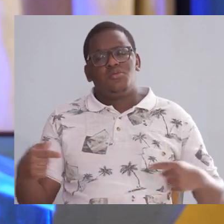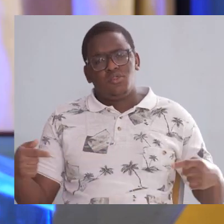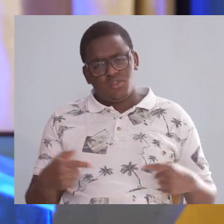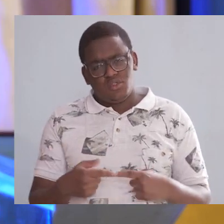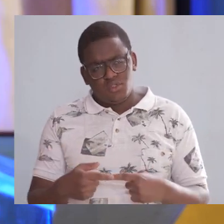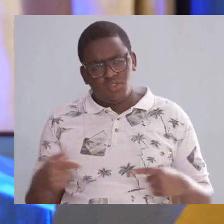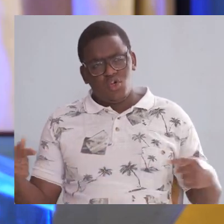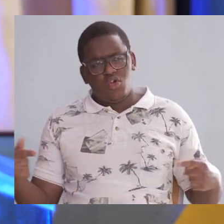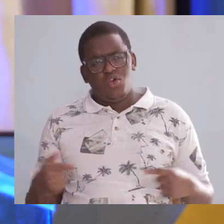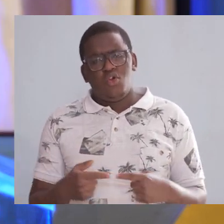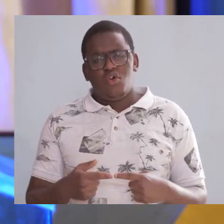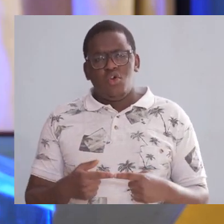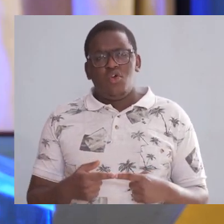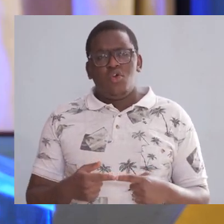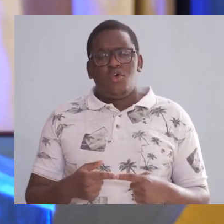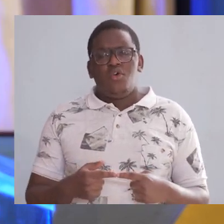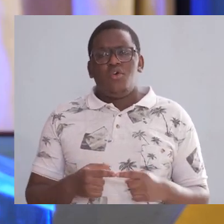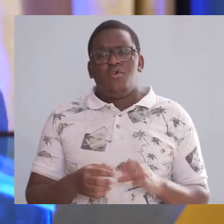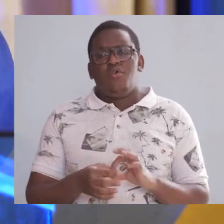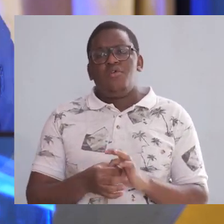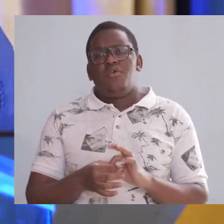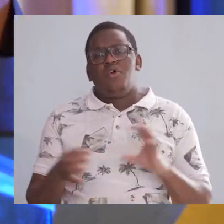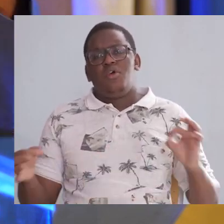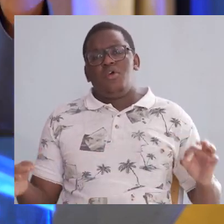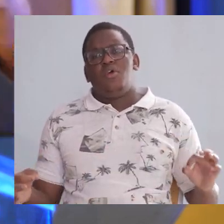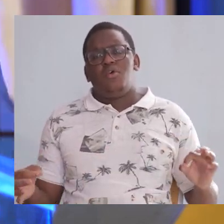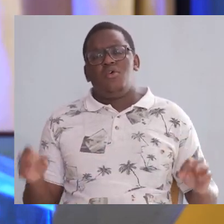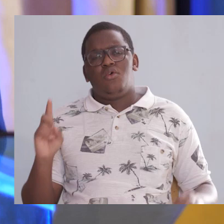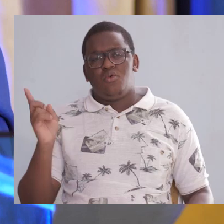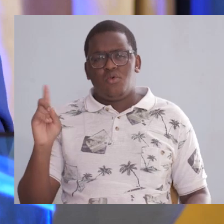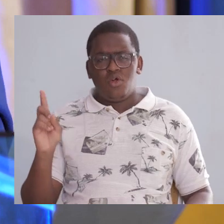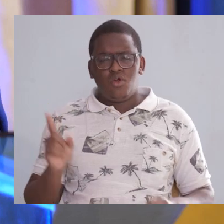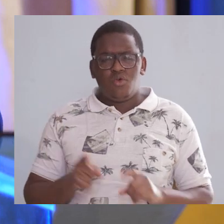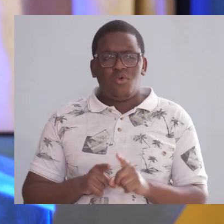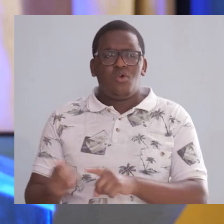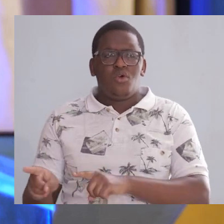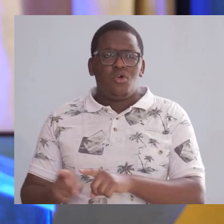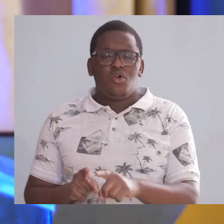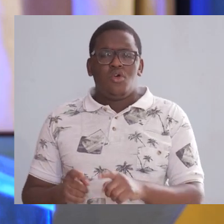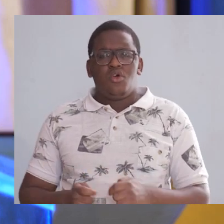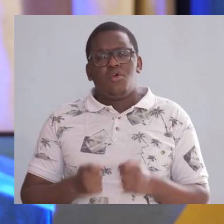freedom, there's only one way. Restore what you have stolen.